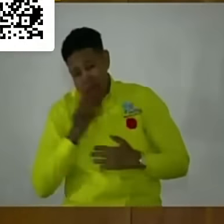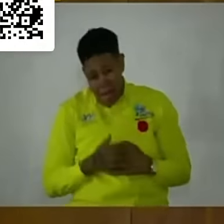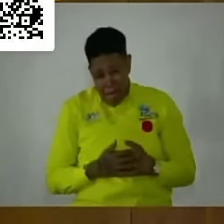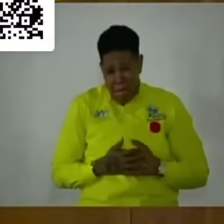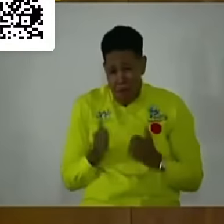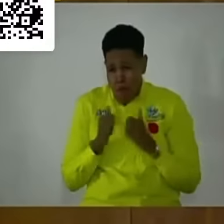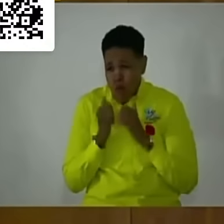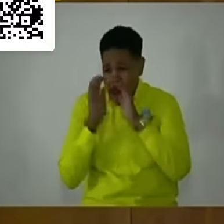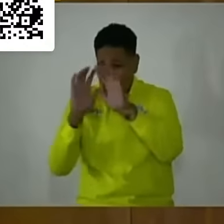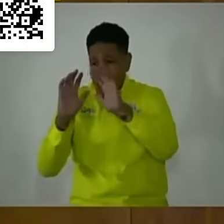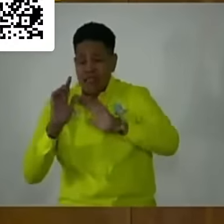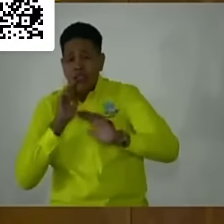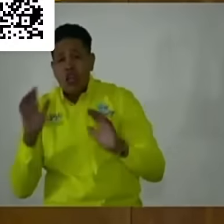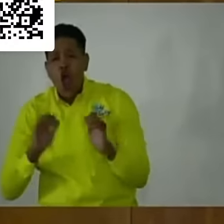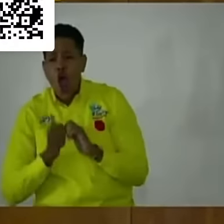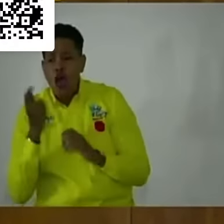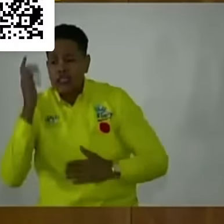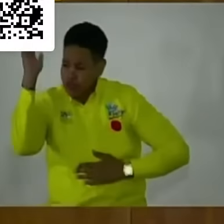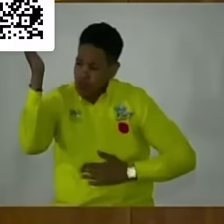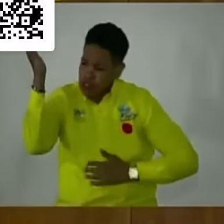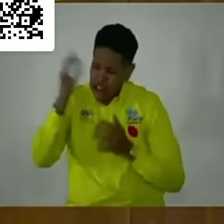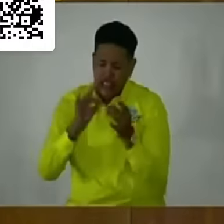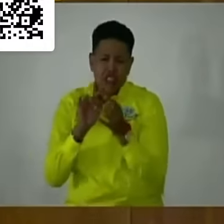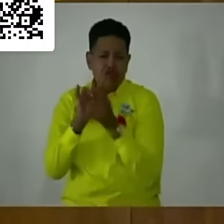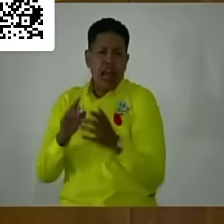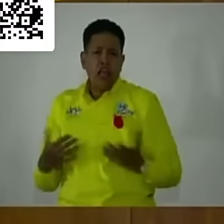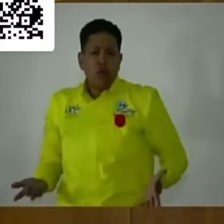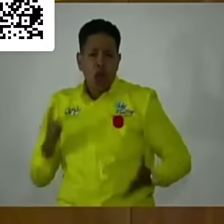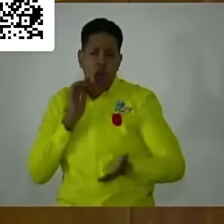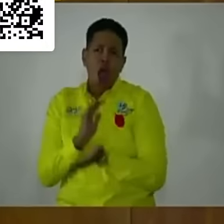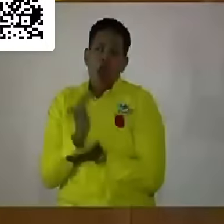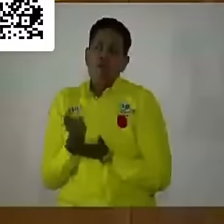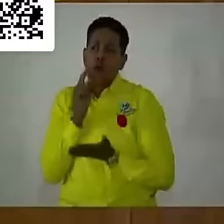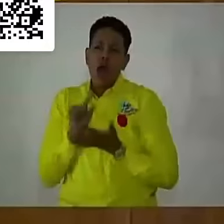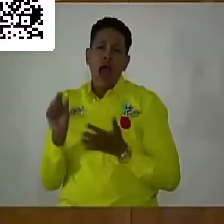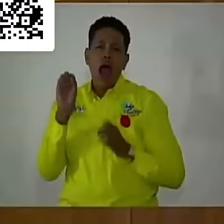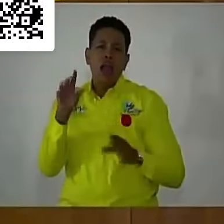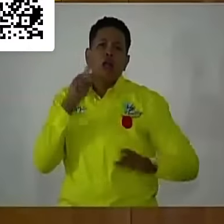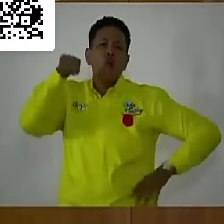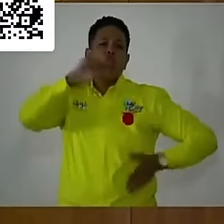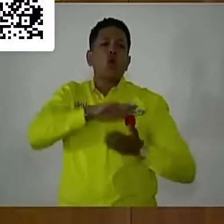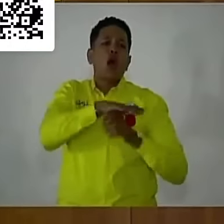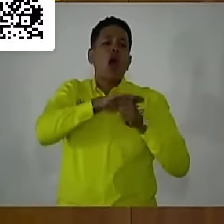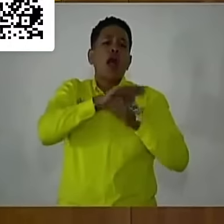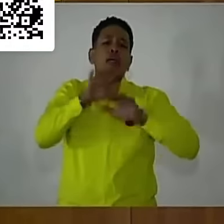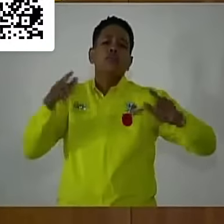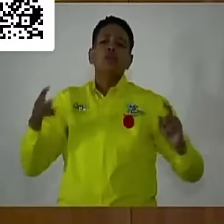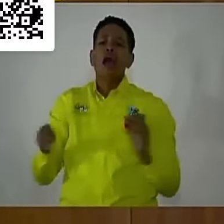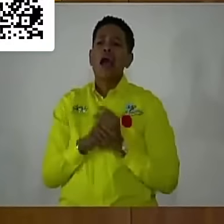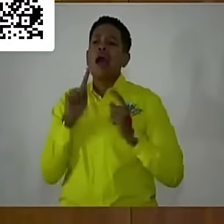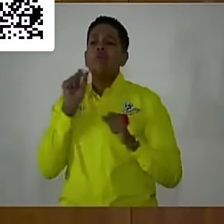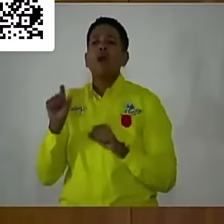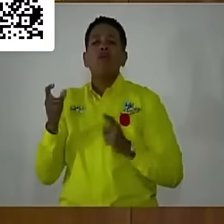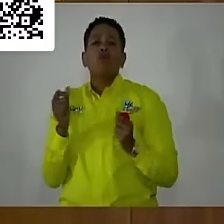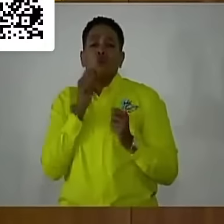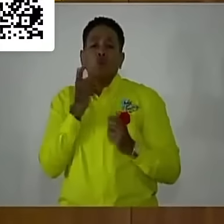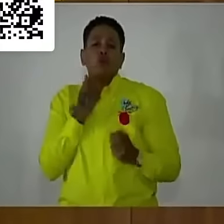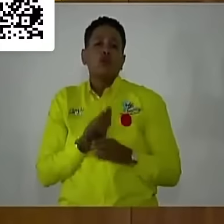the part of his presentation as it relates to the amount being allocated to those constituencies that have to do with